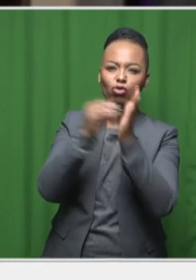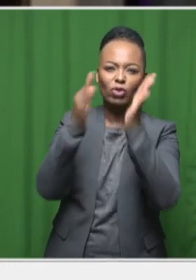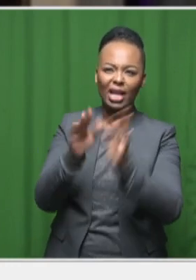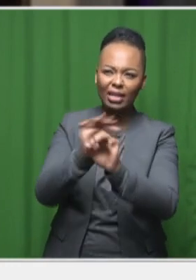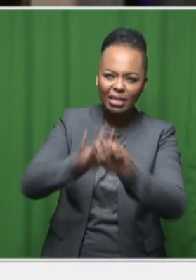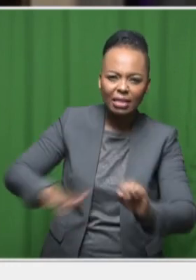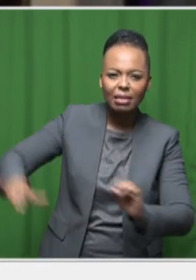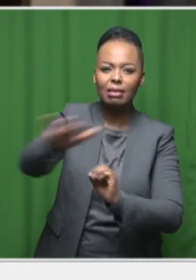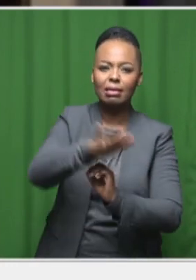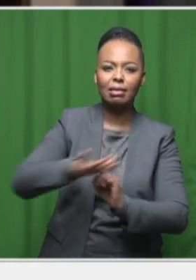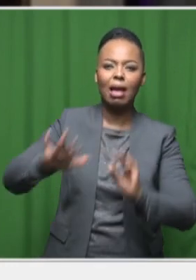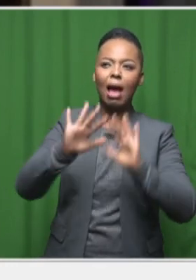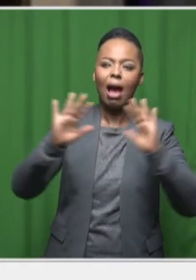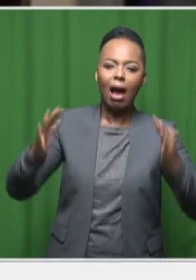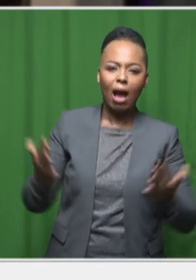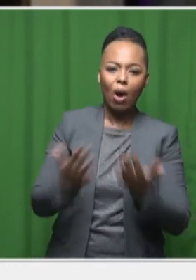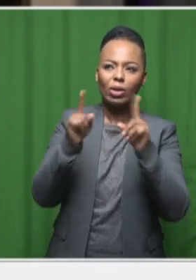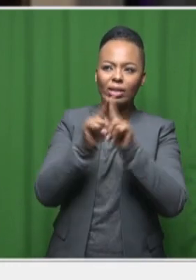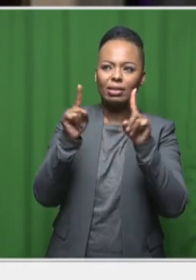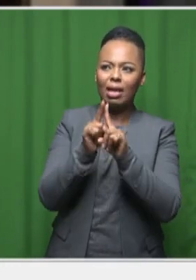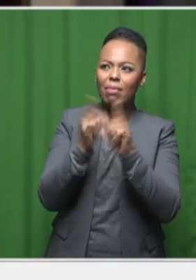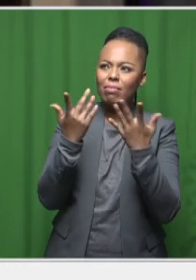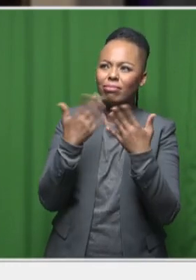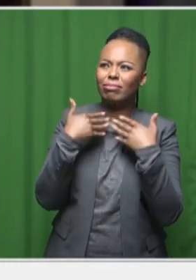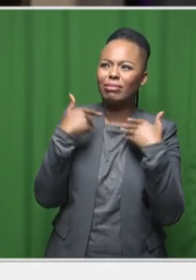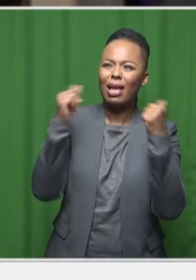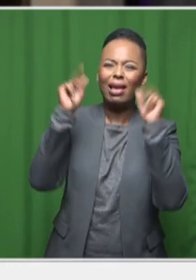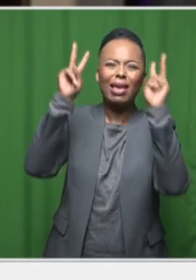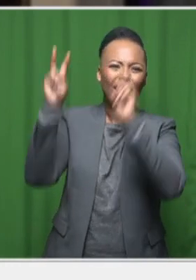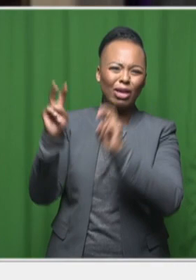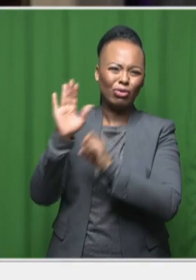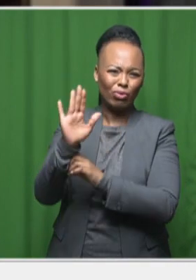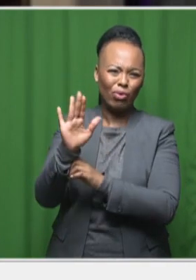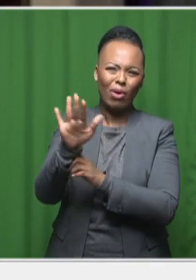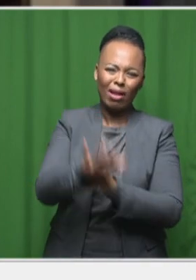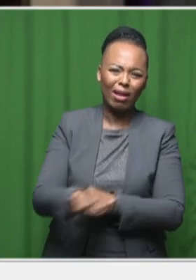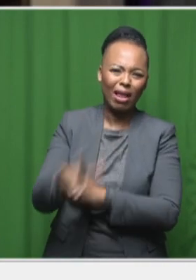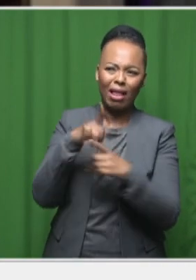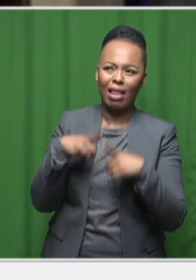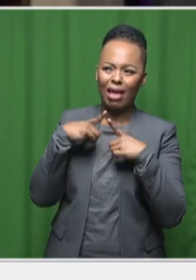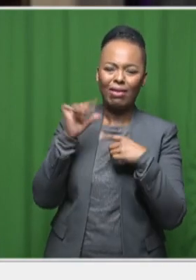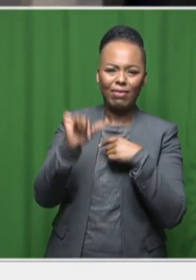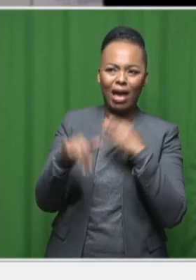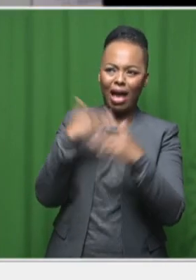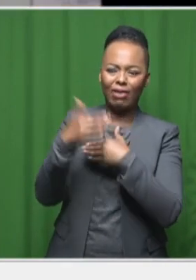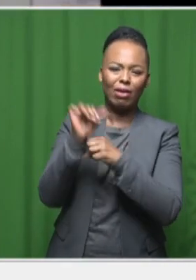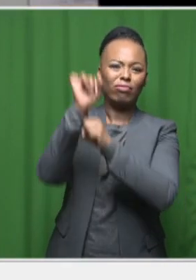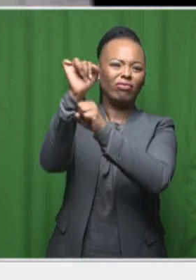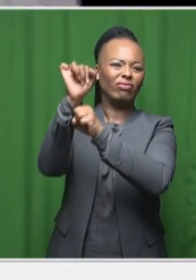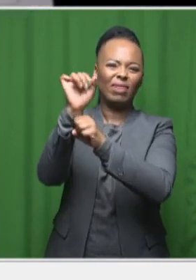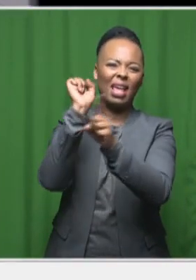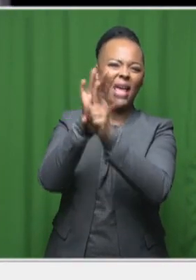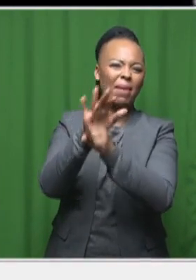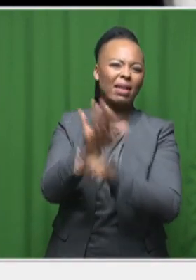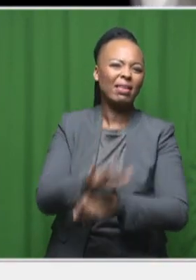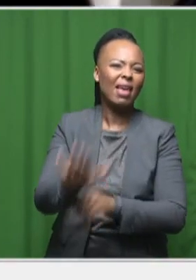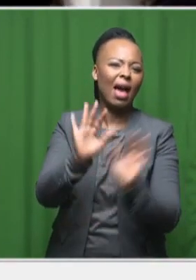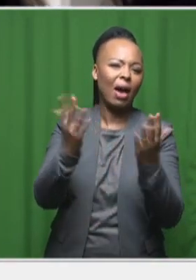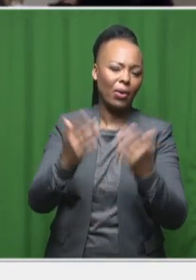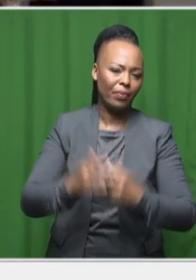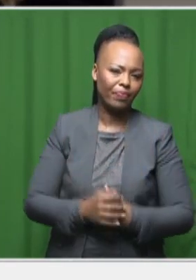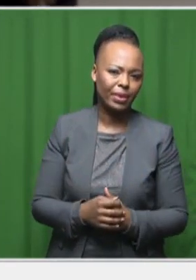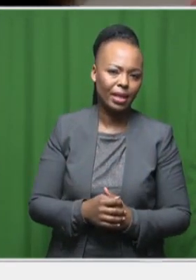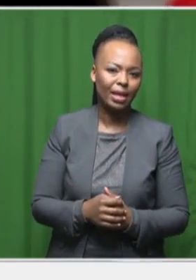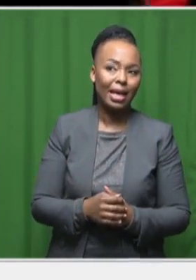then finally, a look at the well-being of students, particularly in the aftermath of the protest movement. The